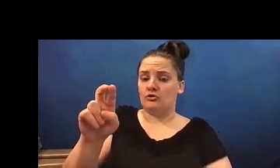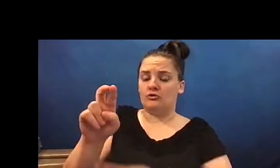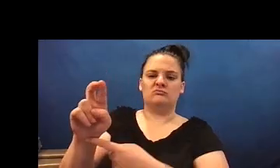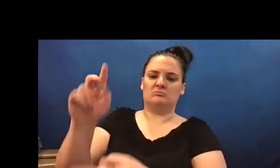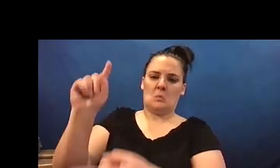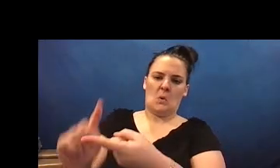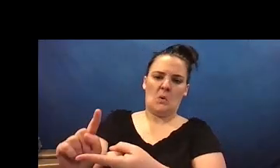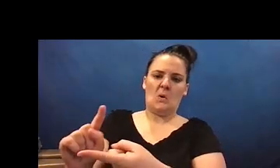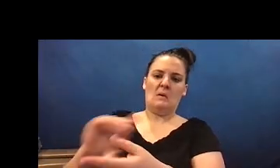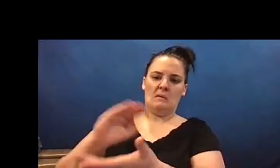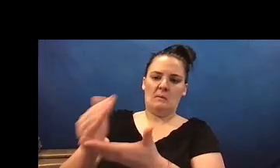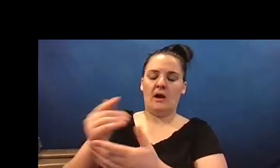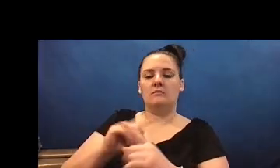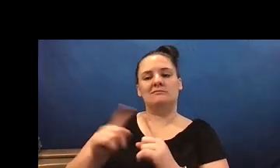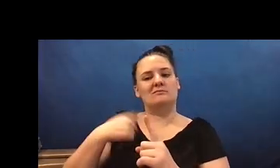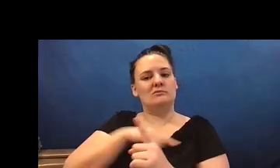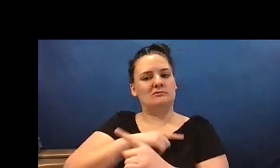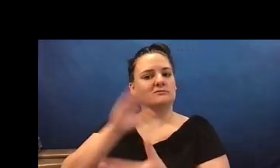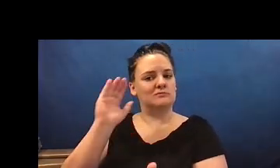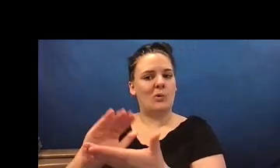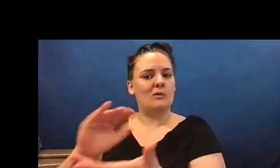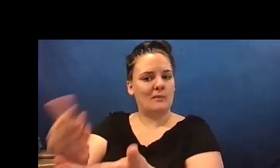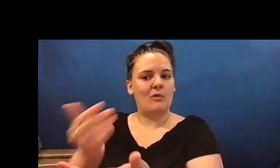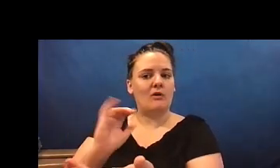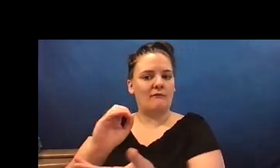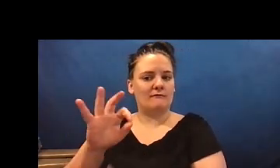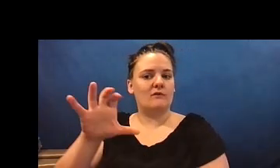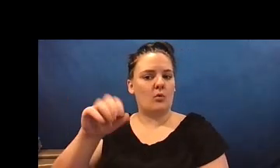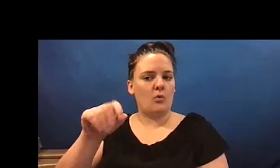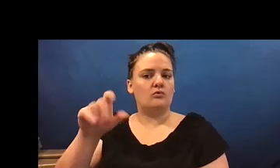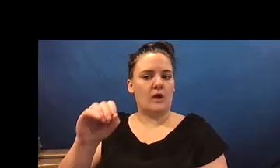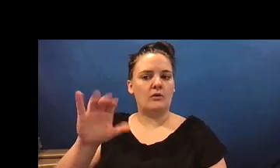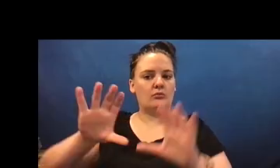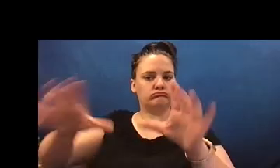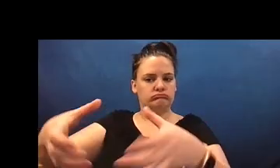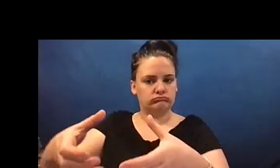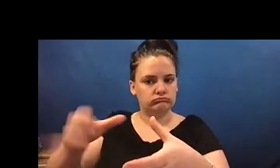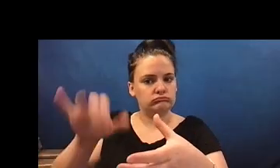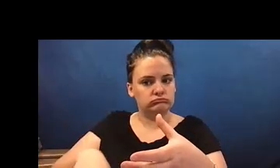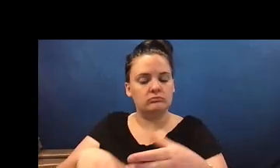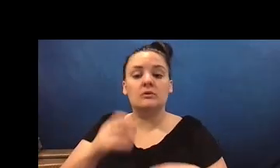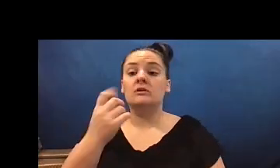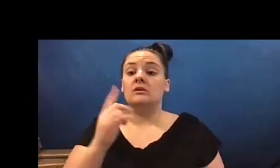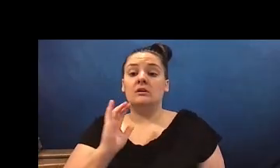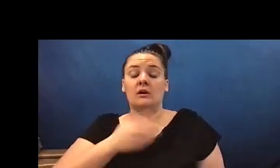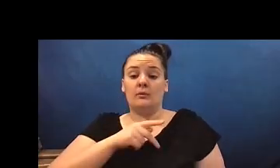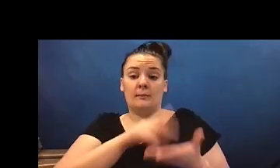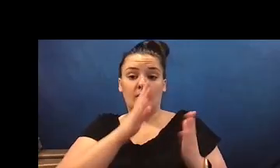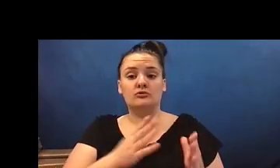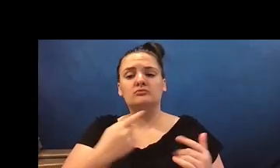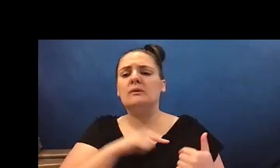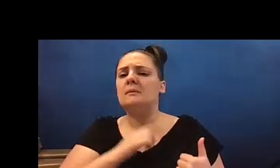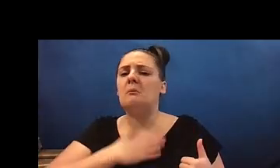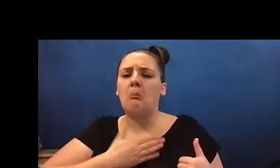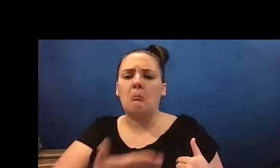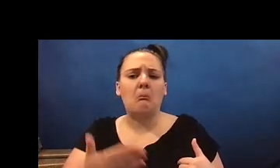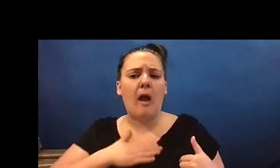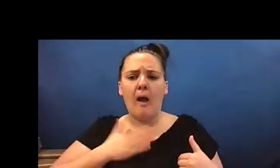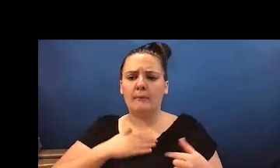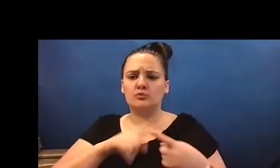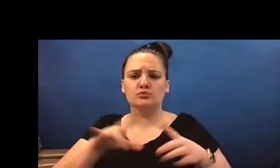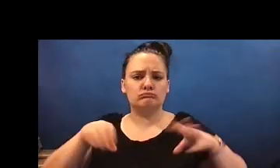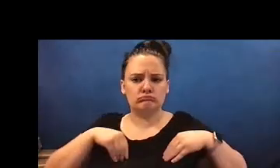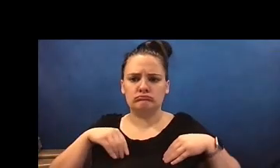Colorado market. And very similar to what Kevin and Donna said, the payers, we'd be happy to take risk